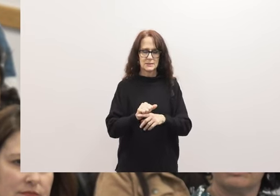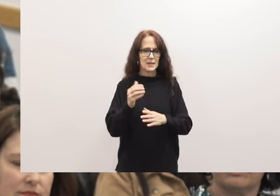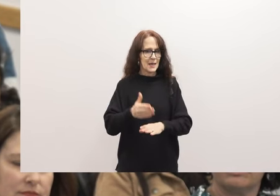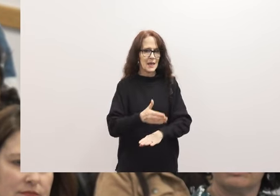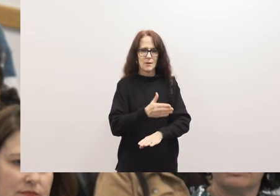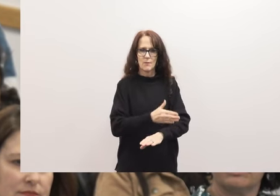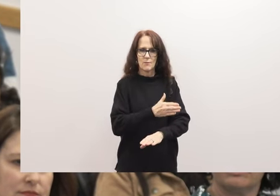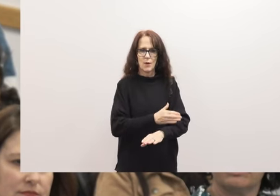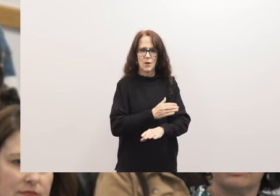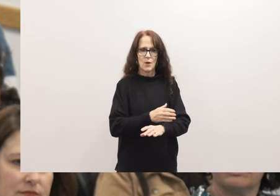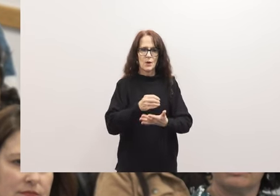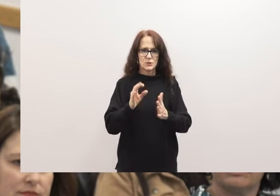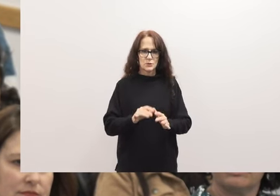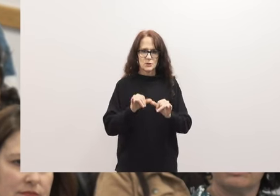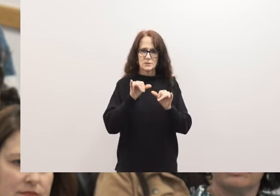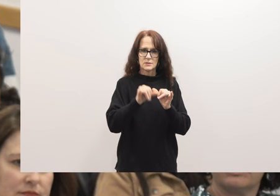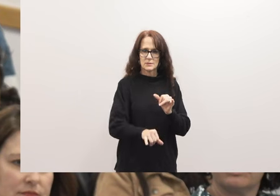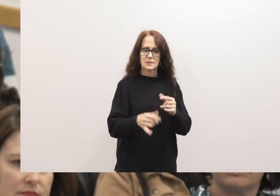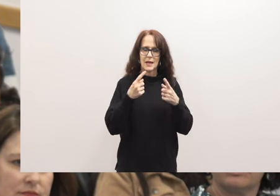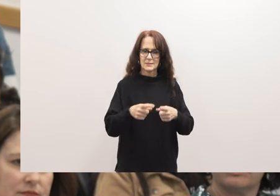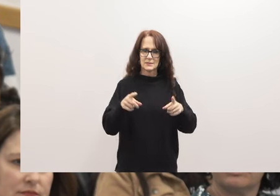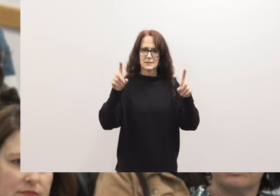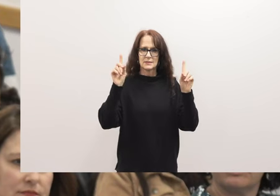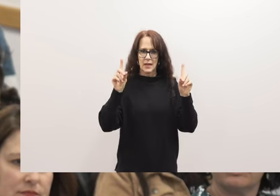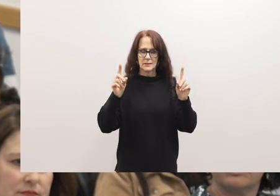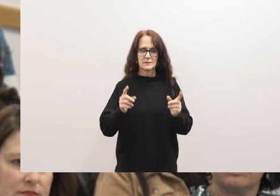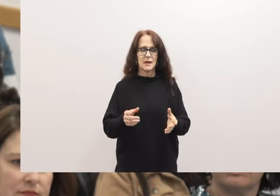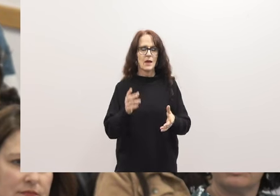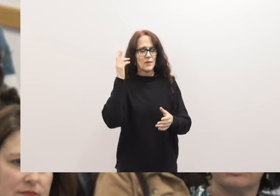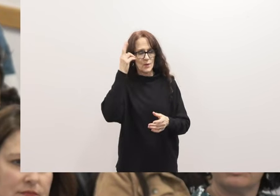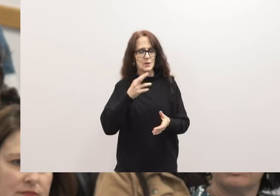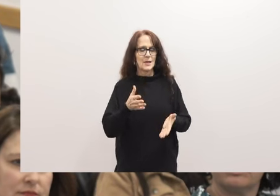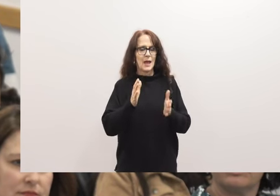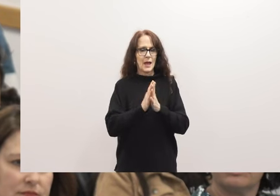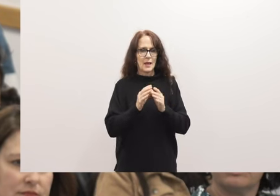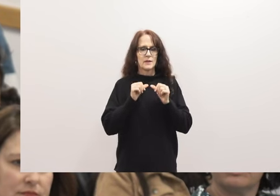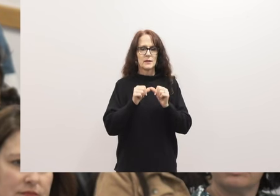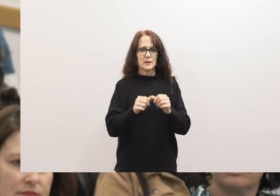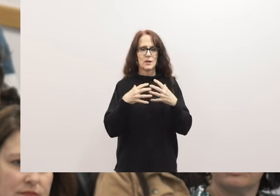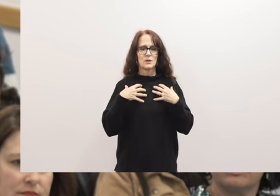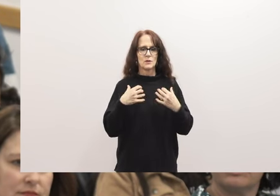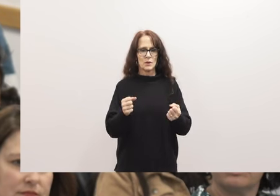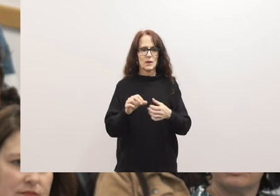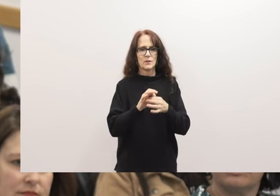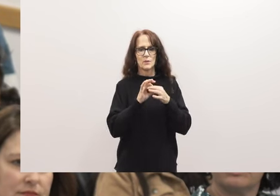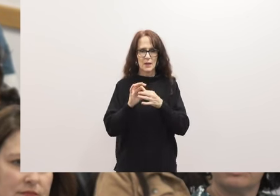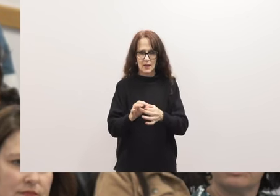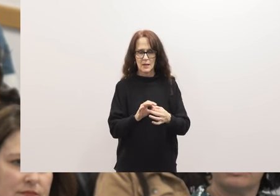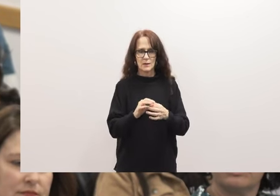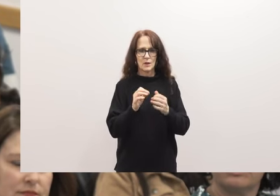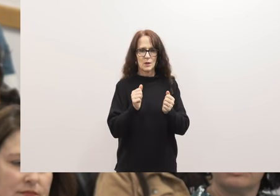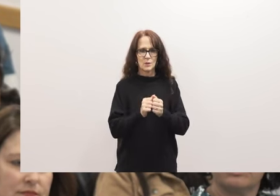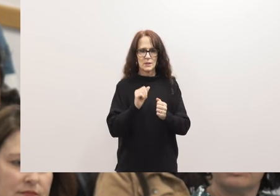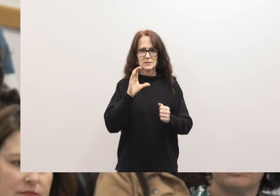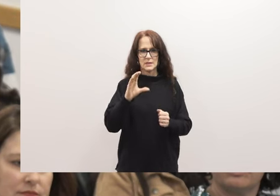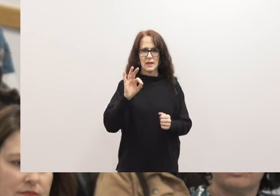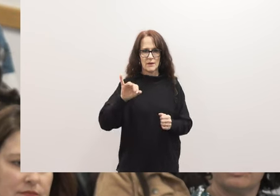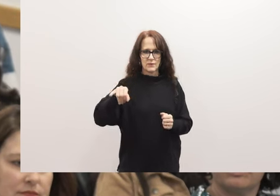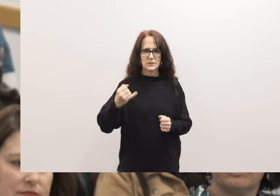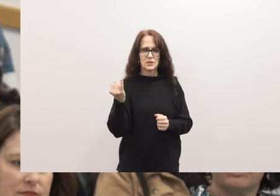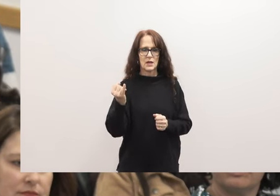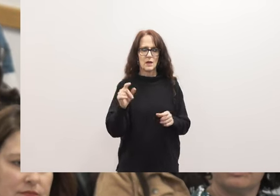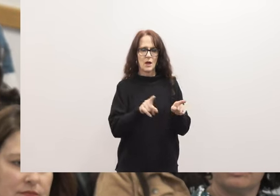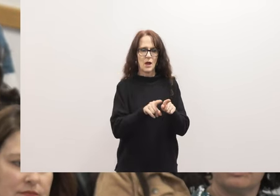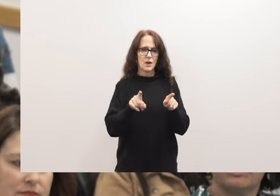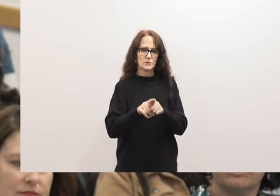student retention and student success. For this reason, I ask that the board continues to strengthen this relationship with CFJ, and I